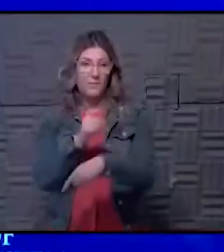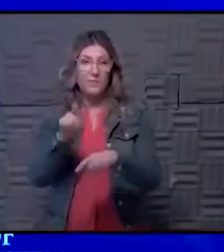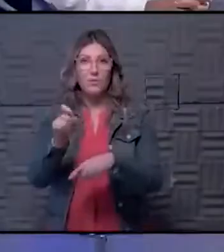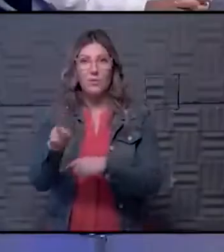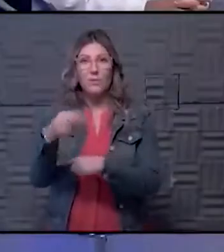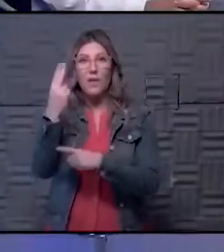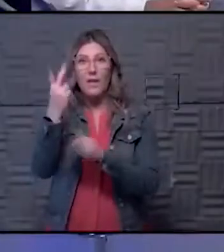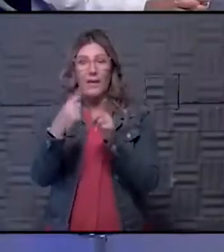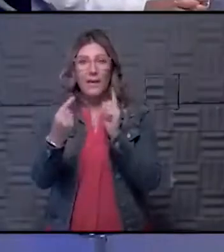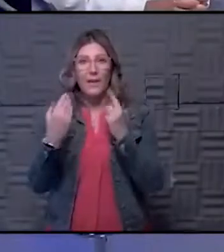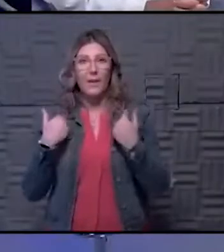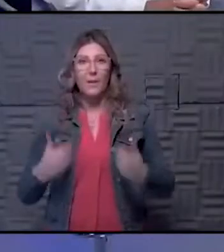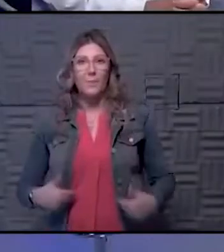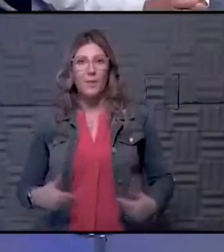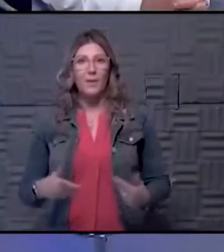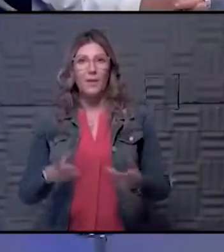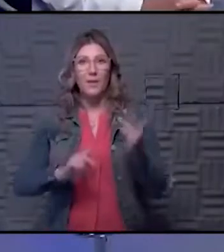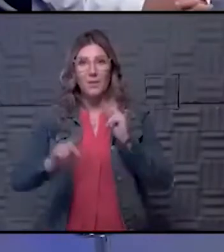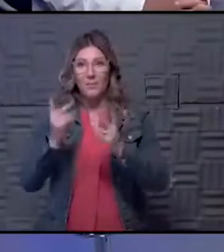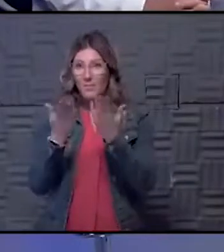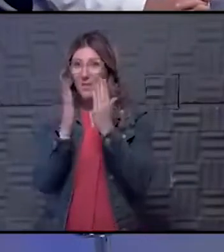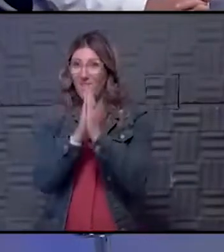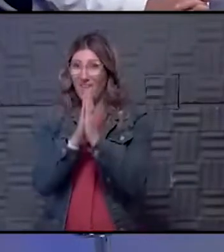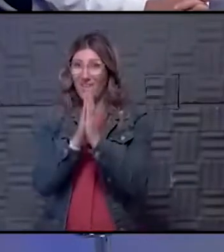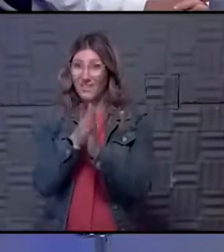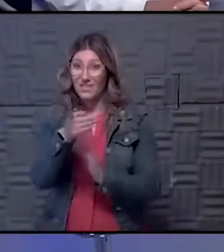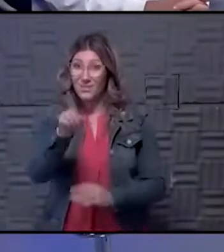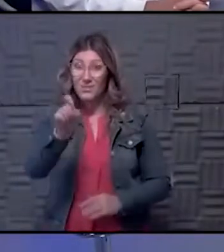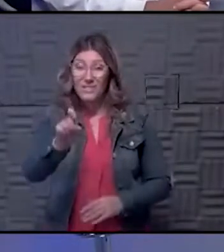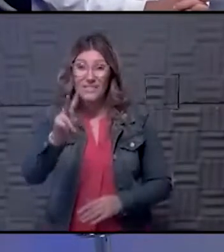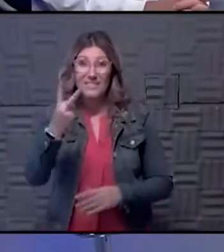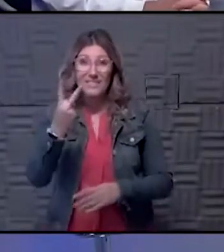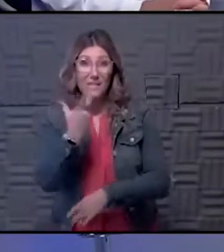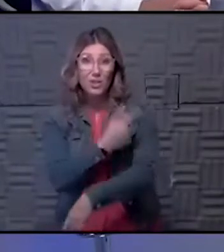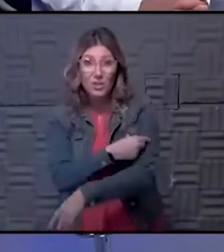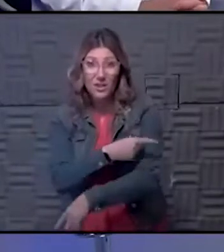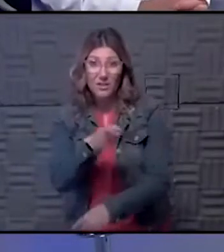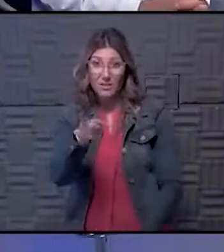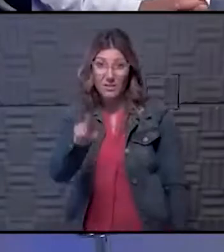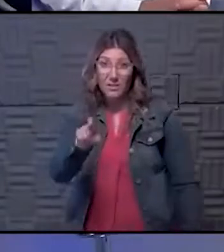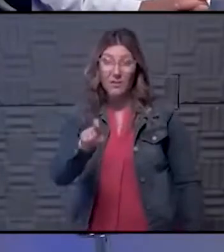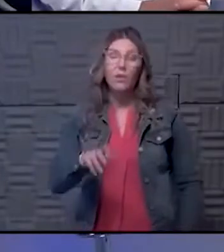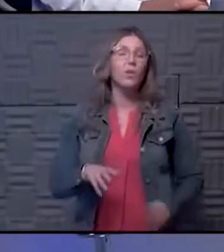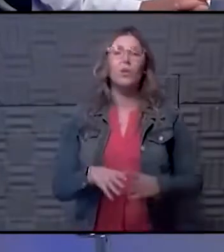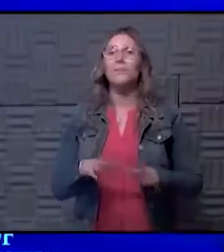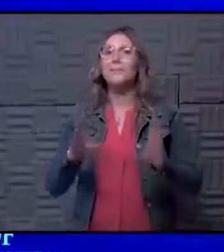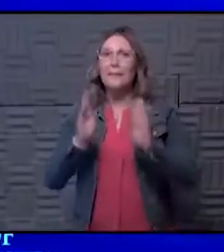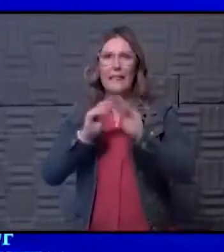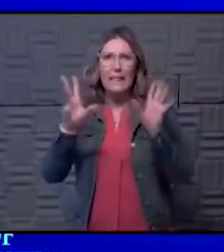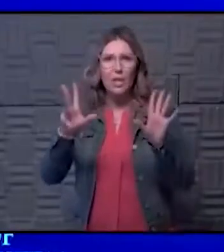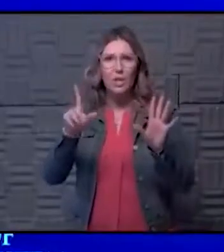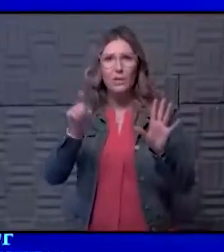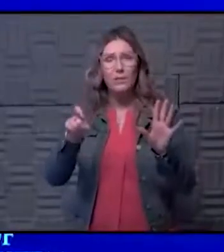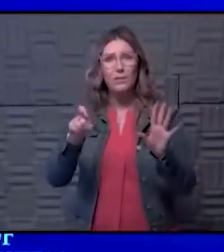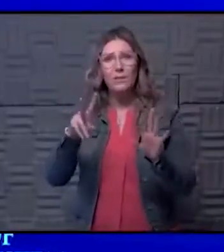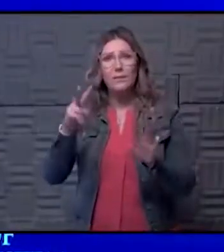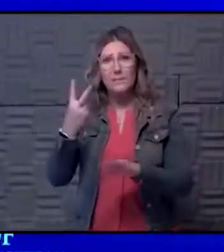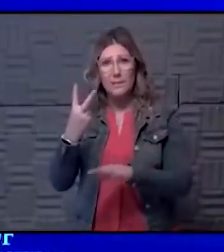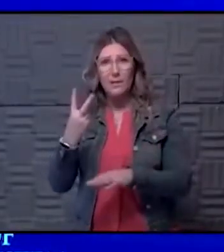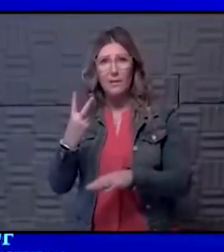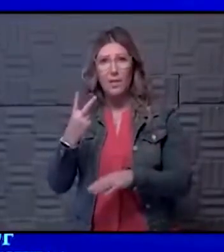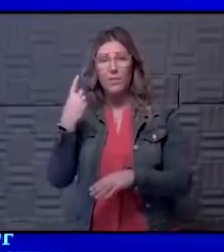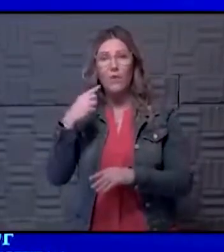levels. Yeah. That makes people ask, do you need the second shot? We've had that a lot. So Yeah, what are your thoughts on that? well, no, you clearly need this. Well, for